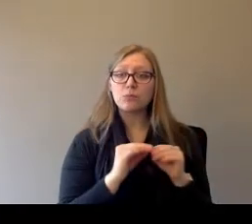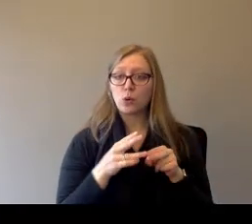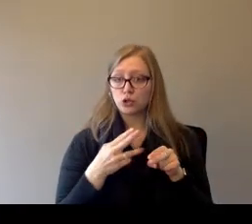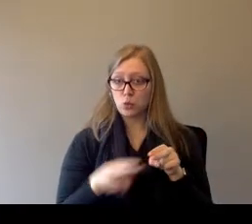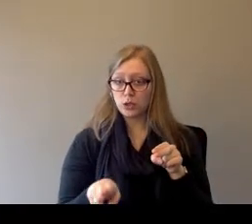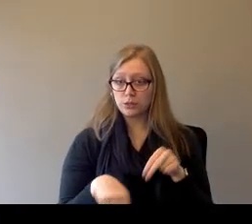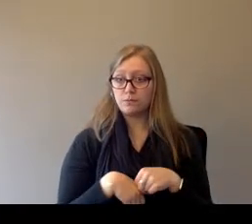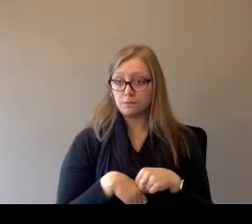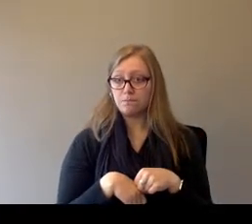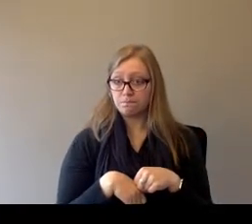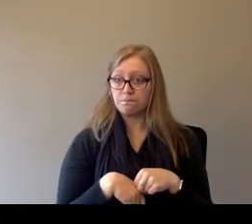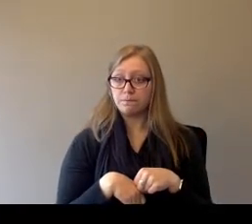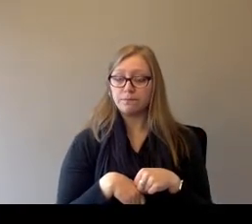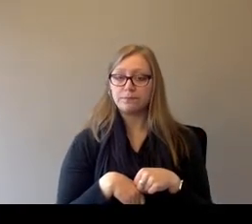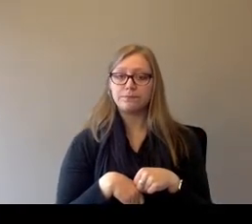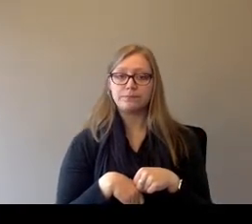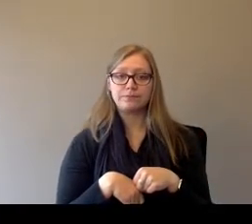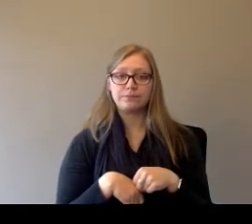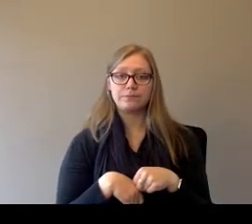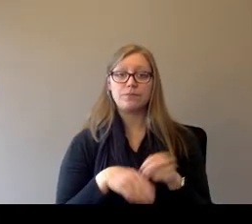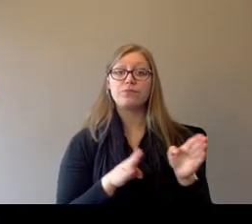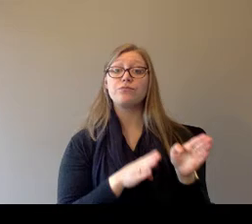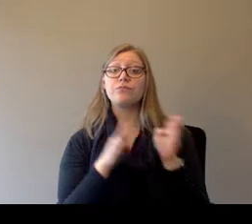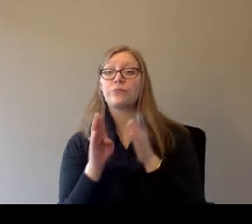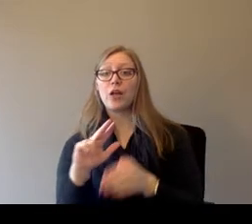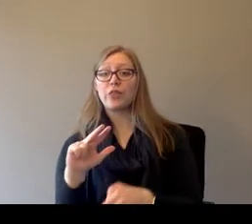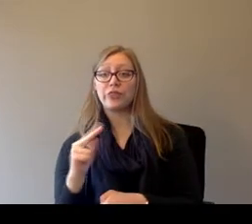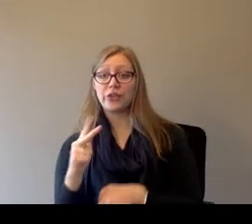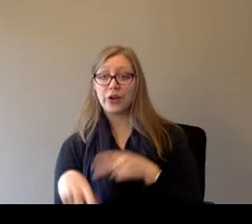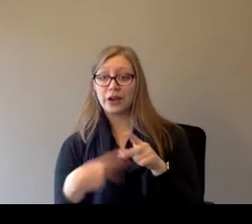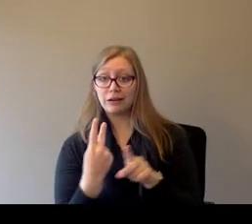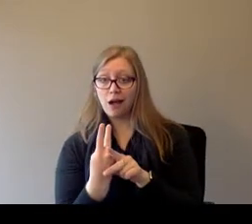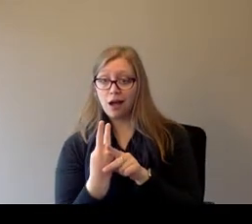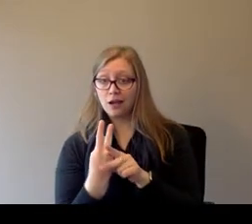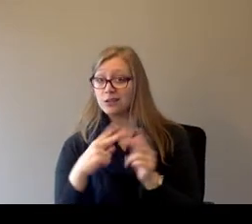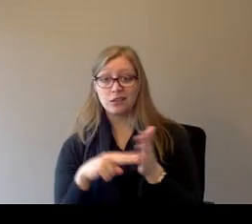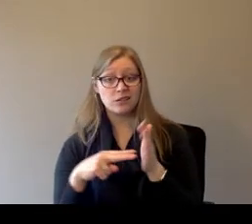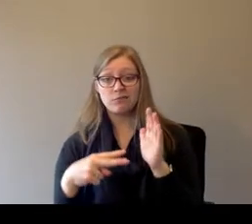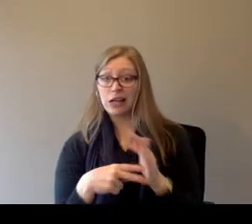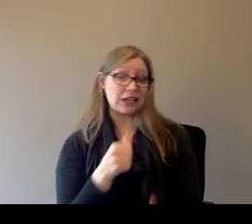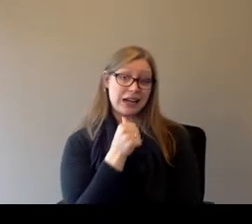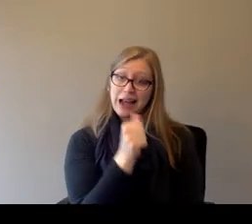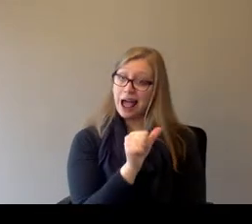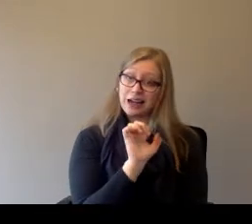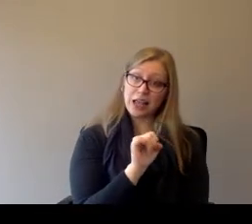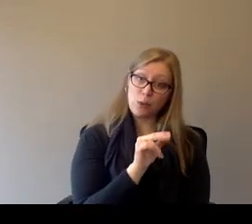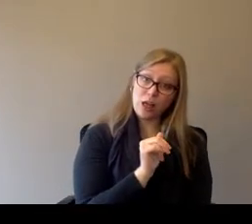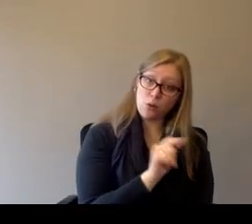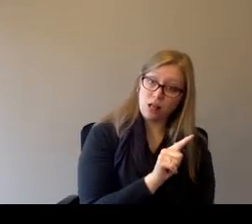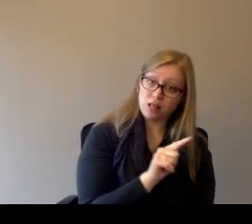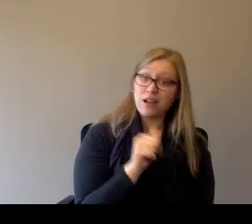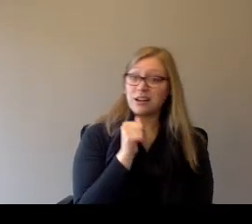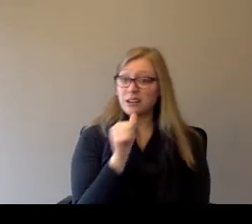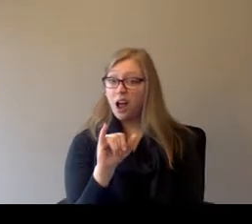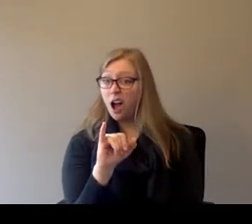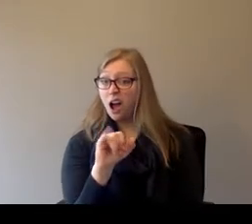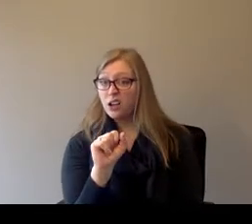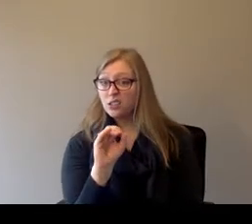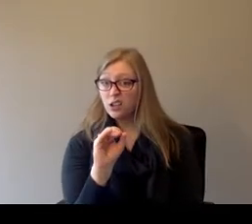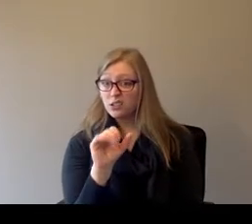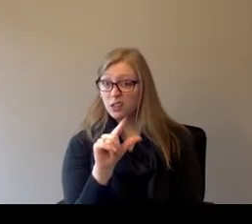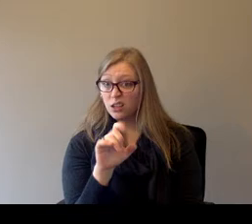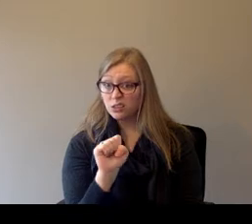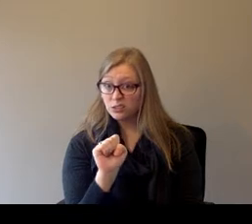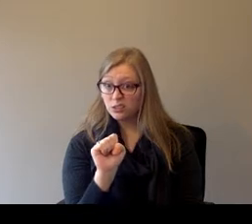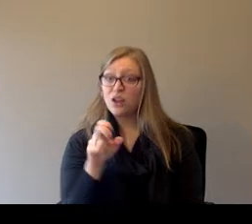The third type of triangle is, of course, one that is neither equilateral or isosceles. It's a scalene